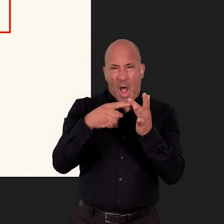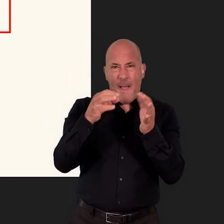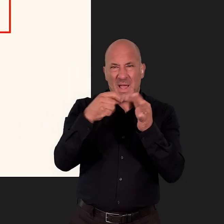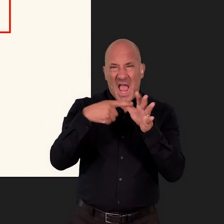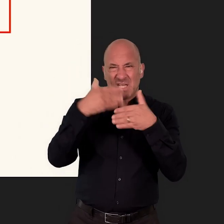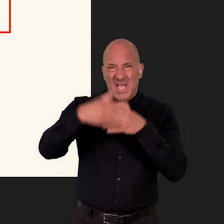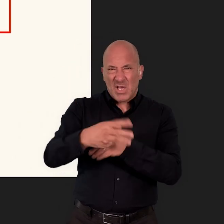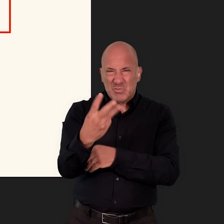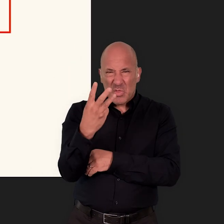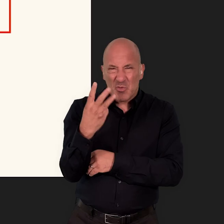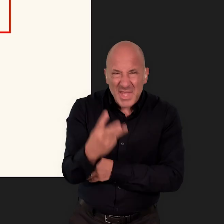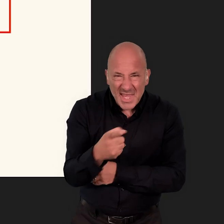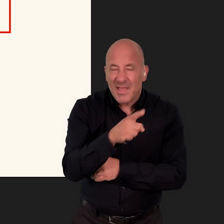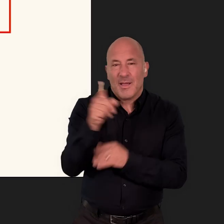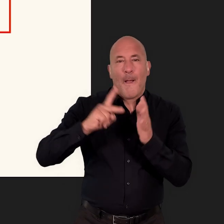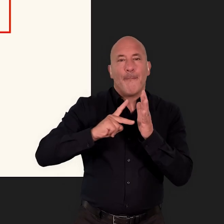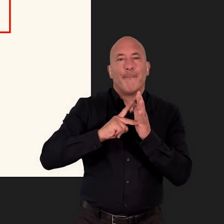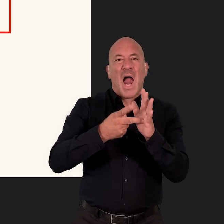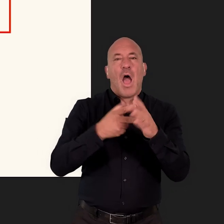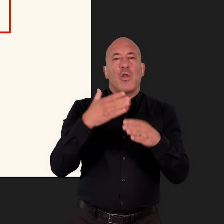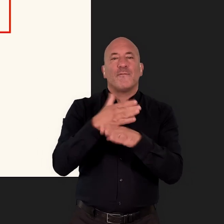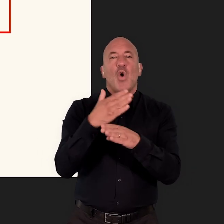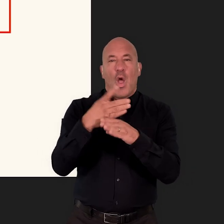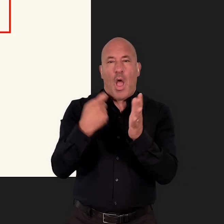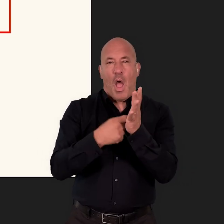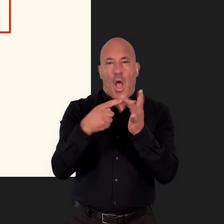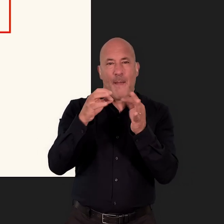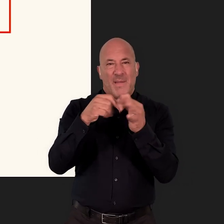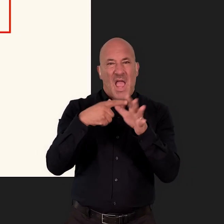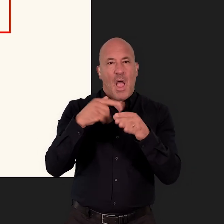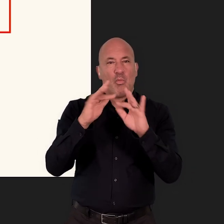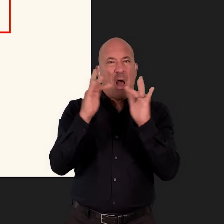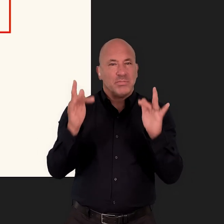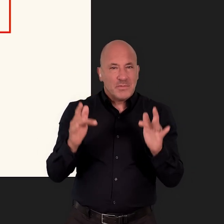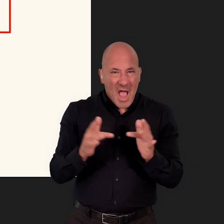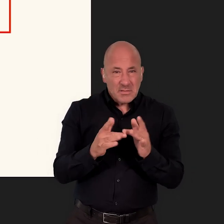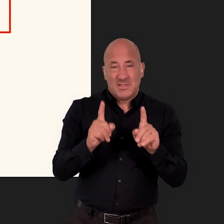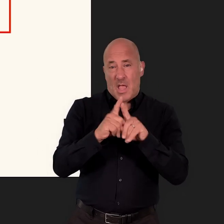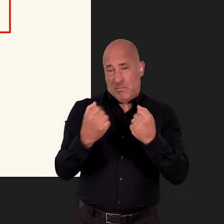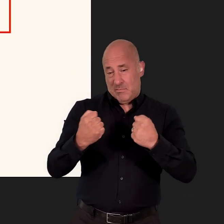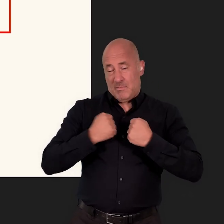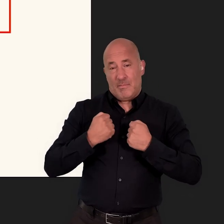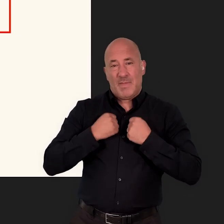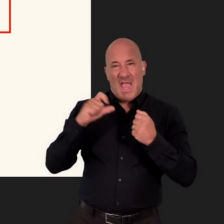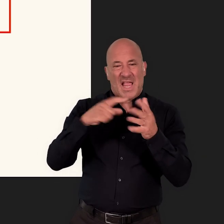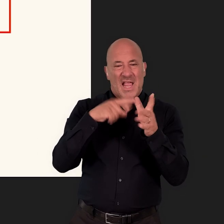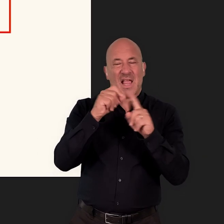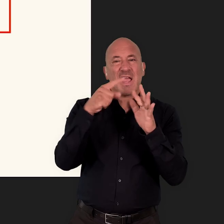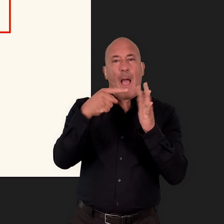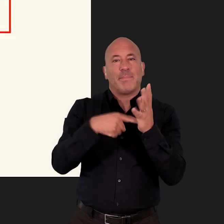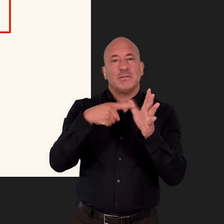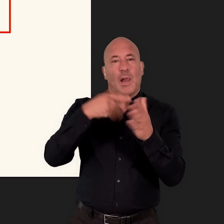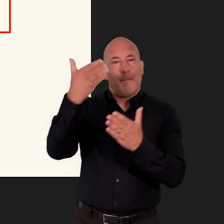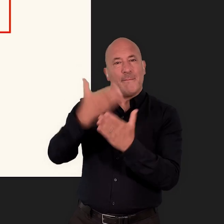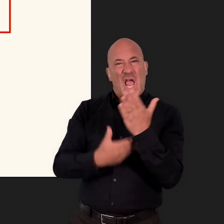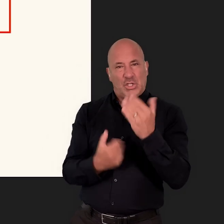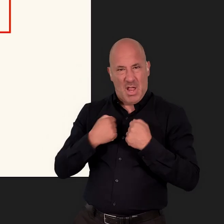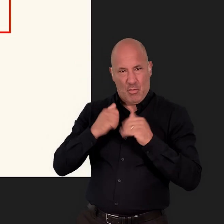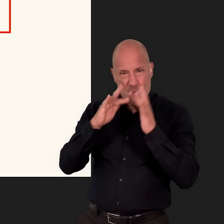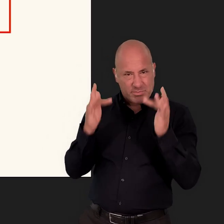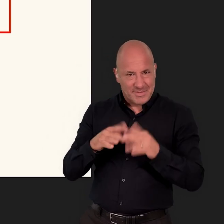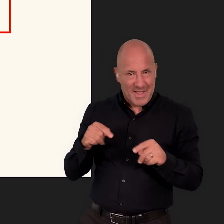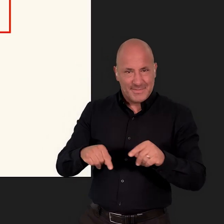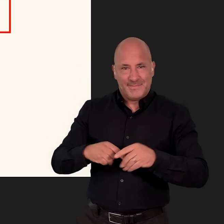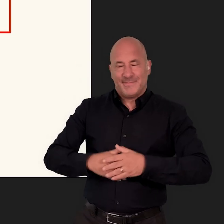more about REBA Stage 3 in the REBA Plan of Work on the REBA website and the Arts Council Capital page on our